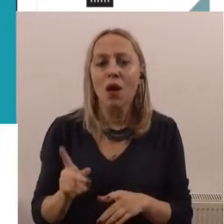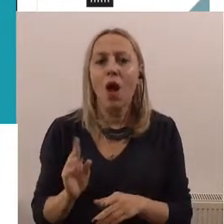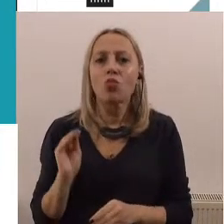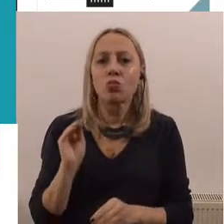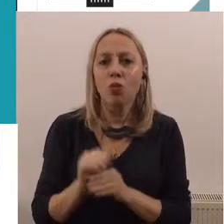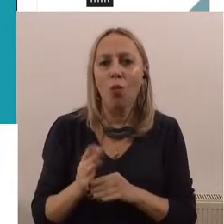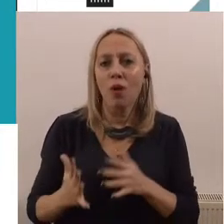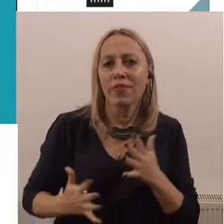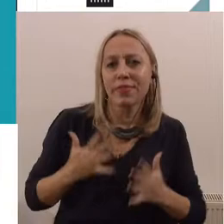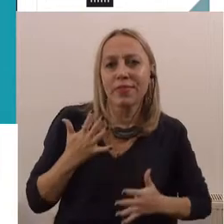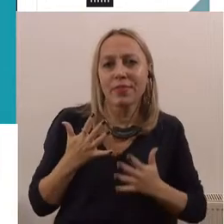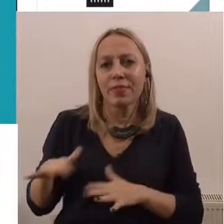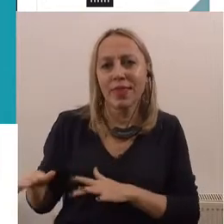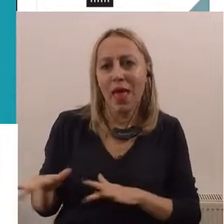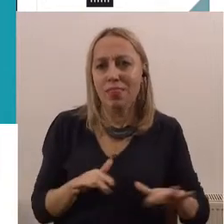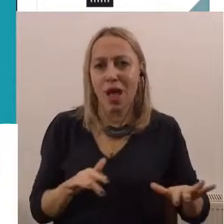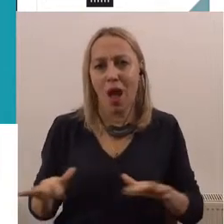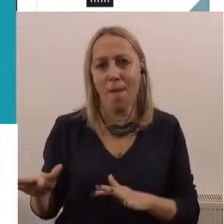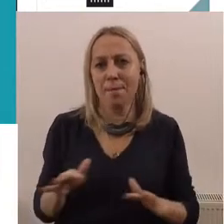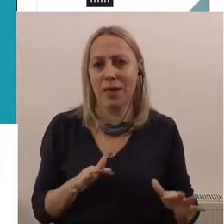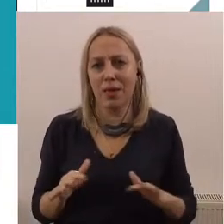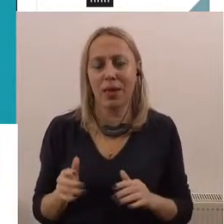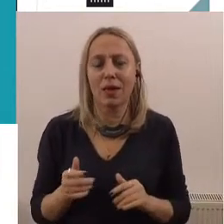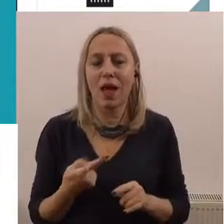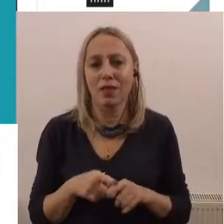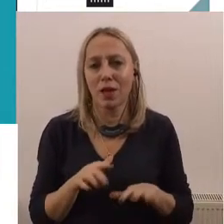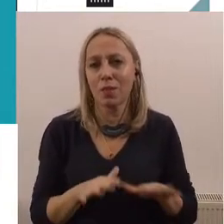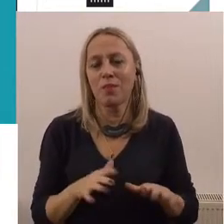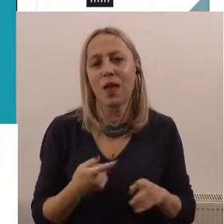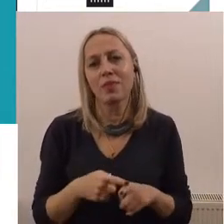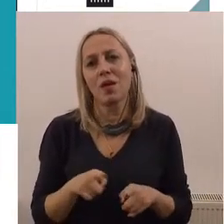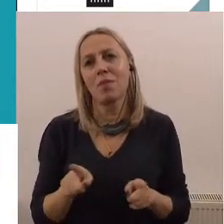So it was a kind of a tournament, maybe,